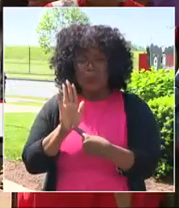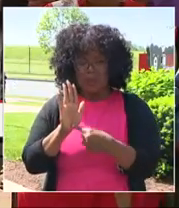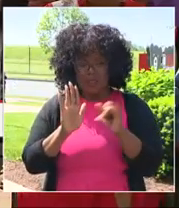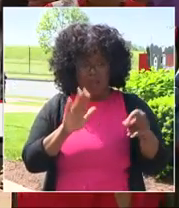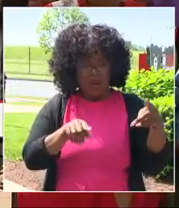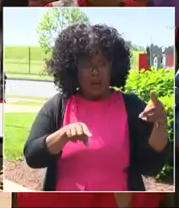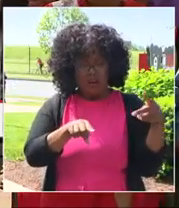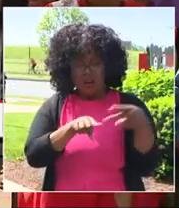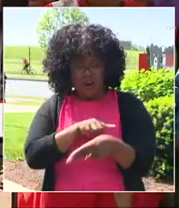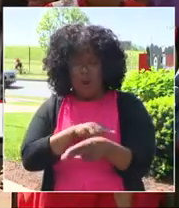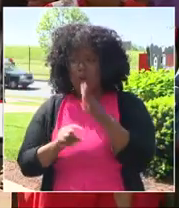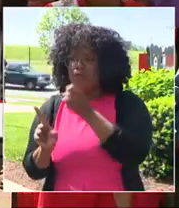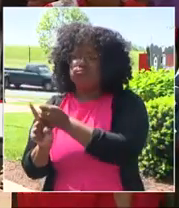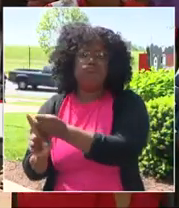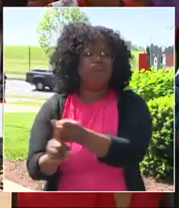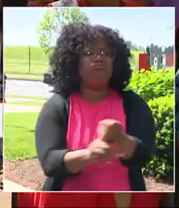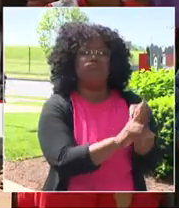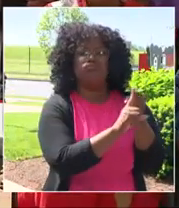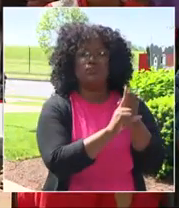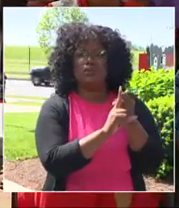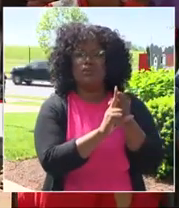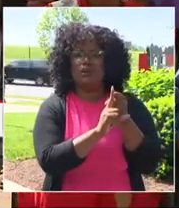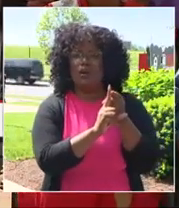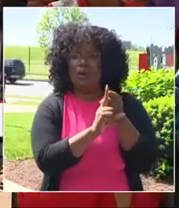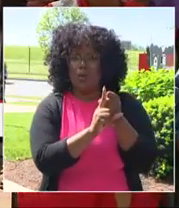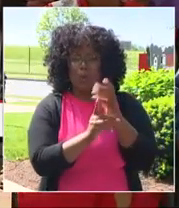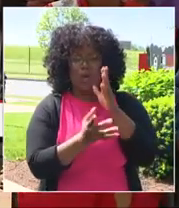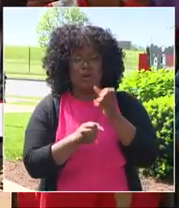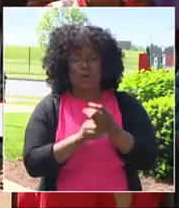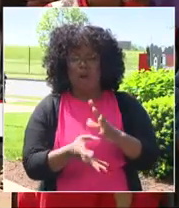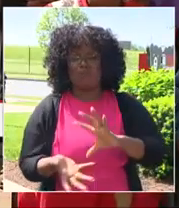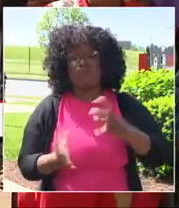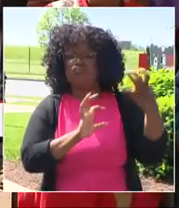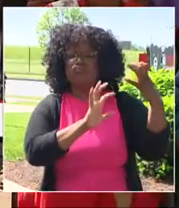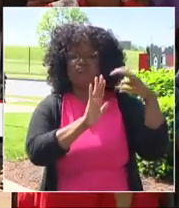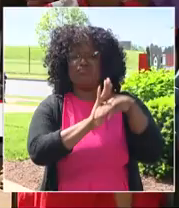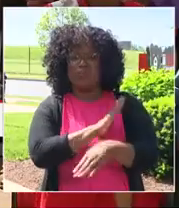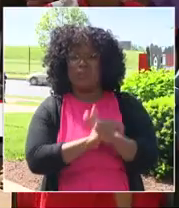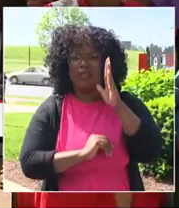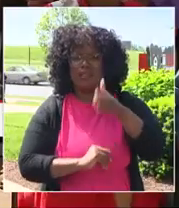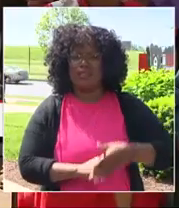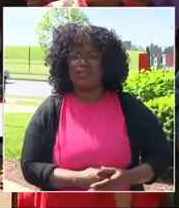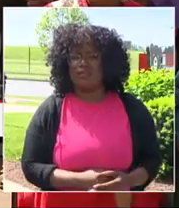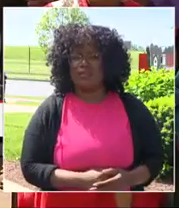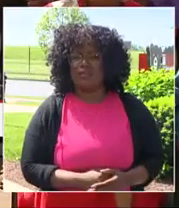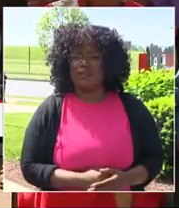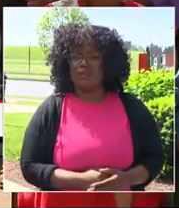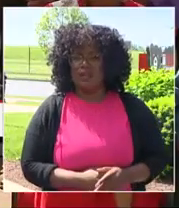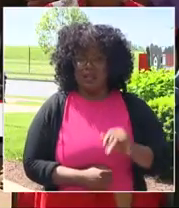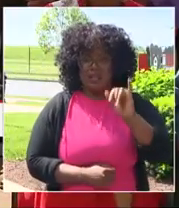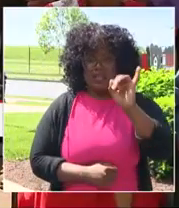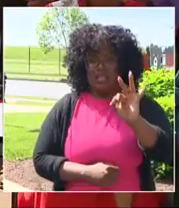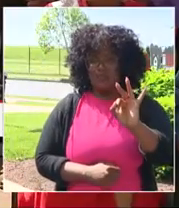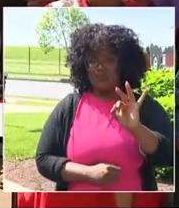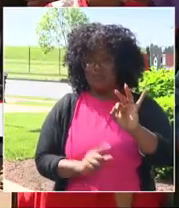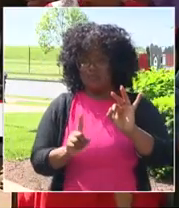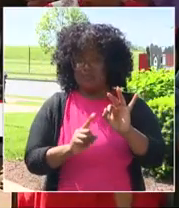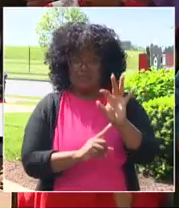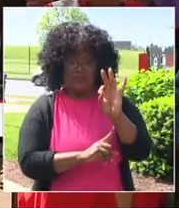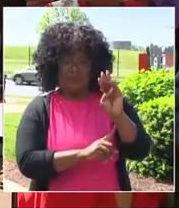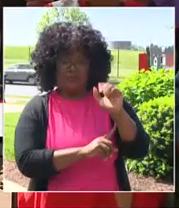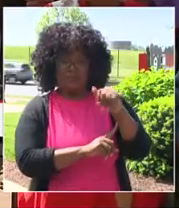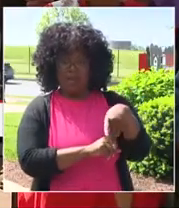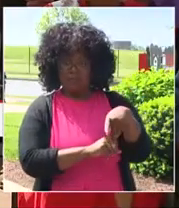and devastating. If DC's FMAP percentage is cut to 50%, it